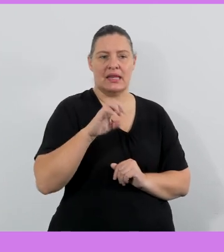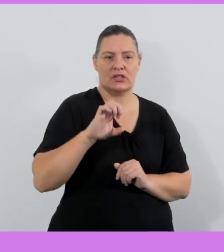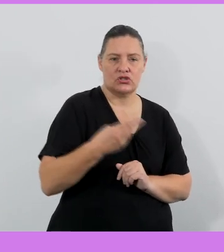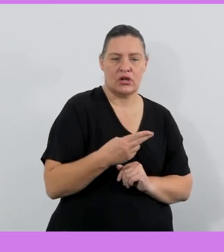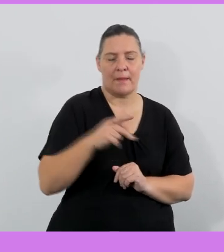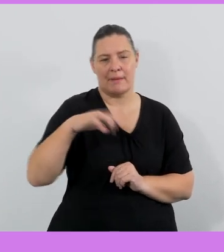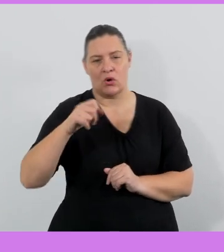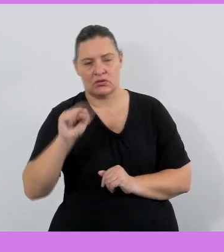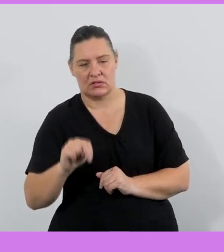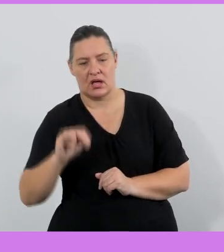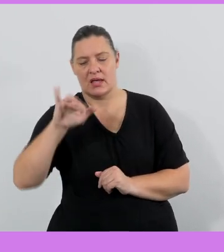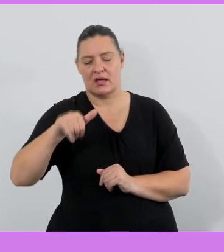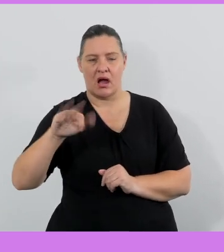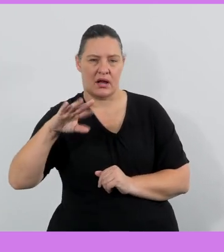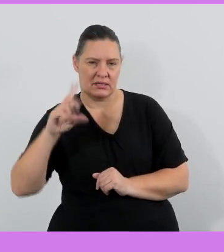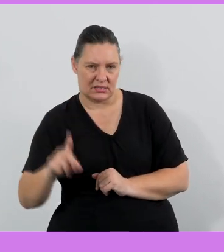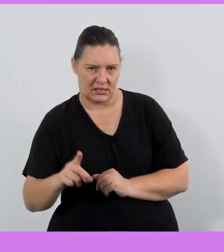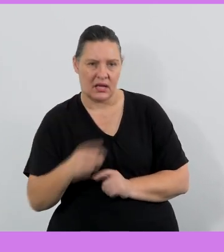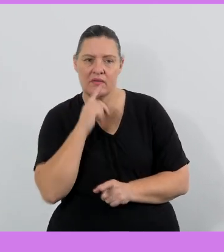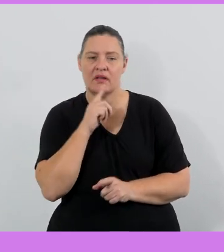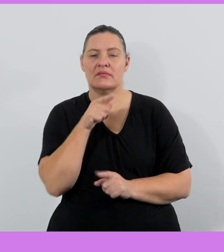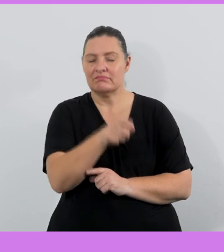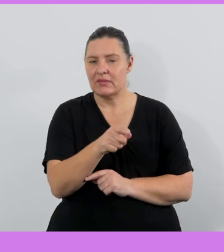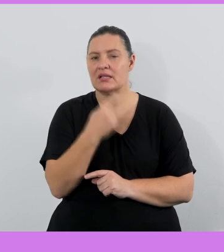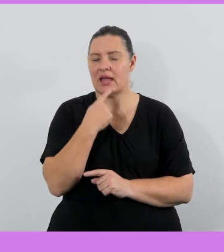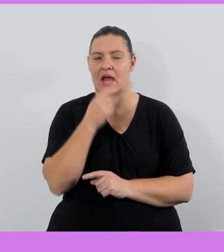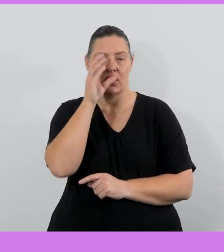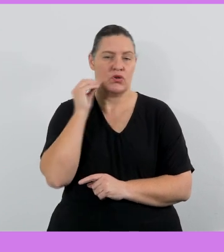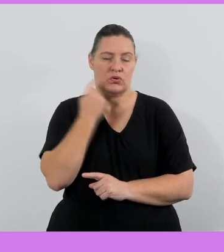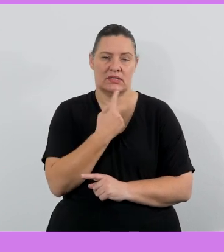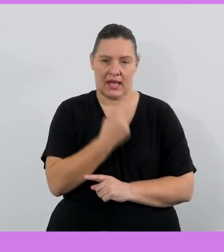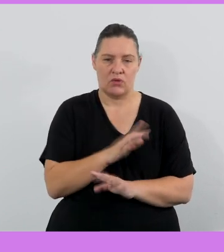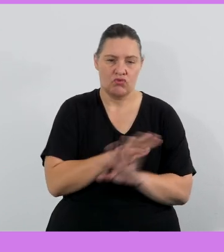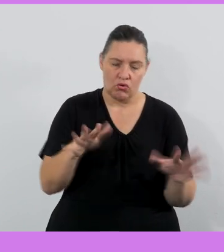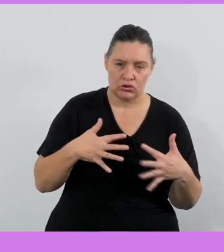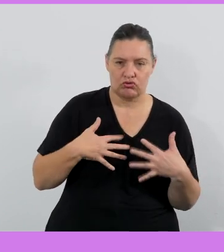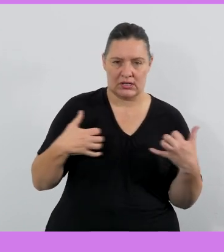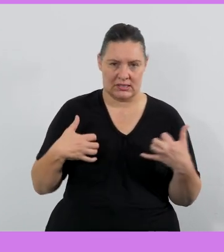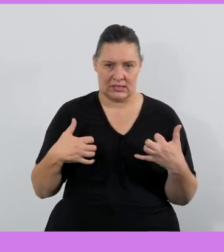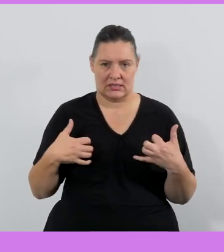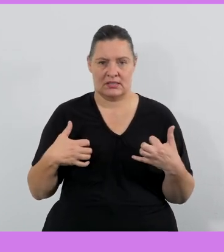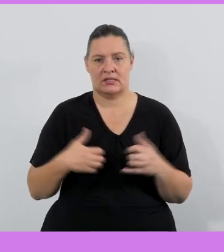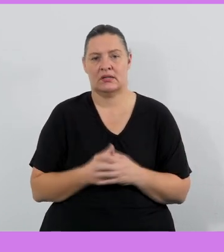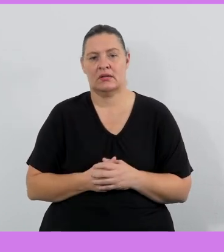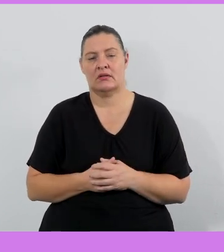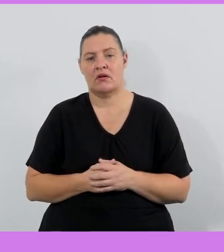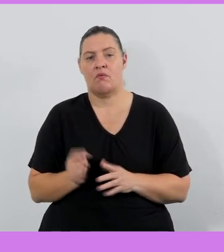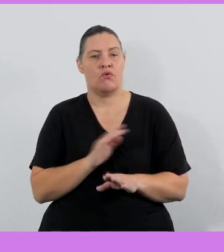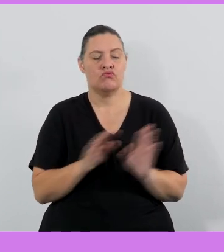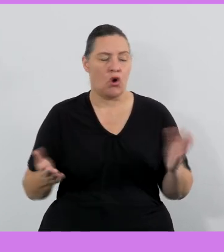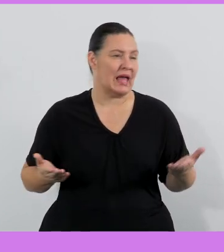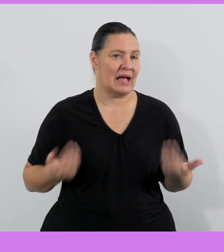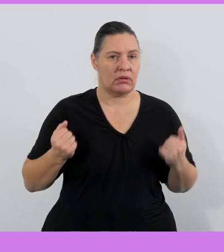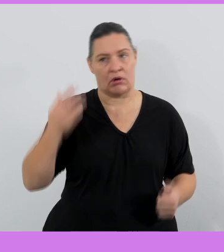pounds, yards, and so on. And then we address this issue or this note where we say, don't stress, all right? You will not